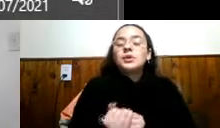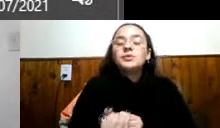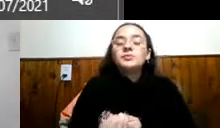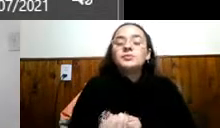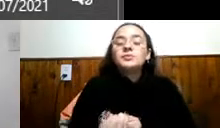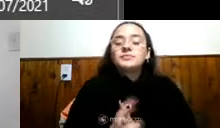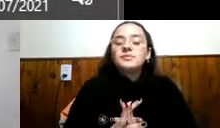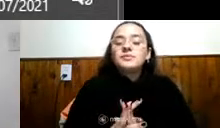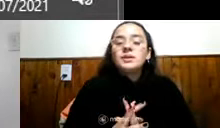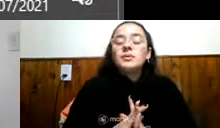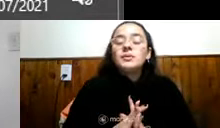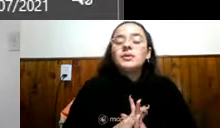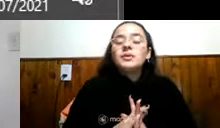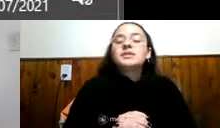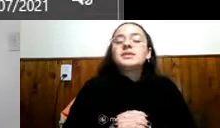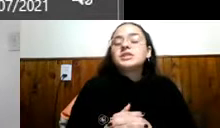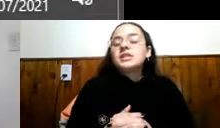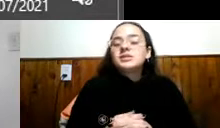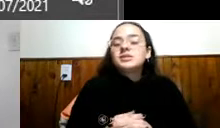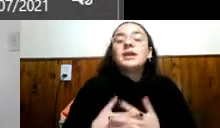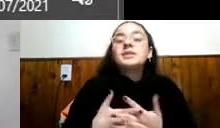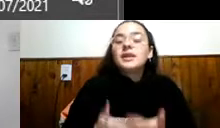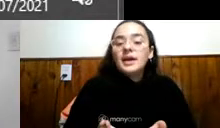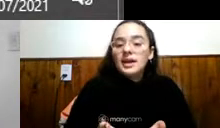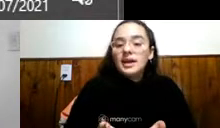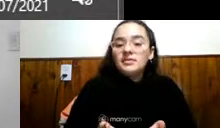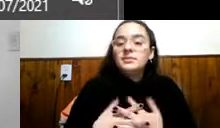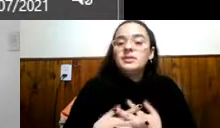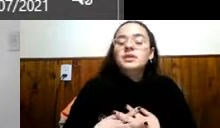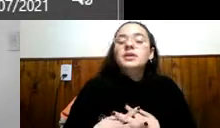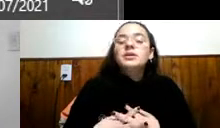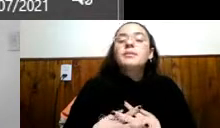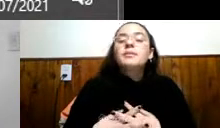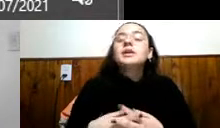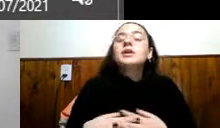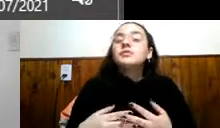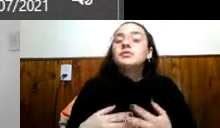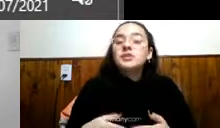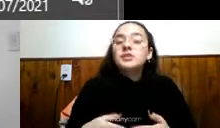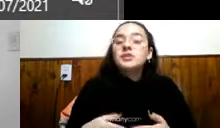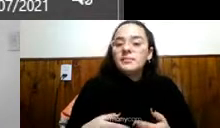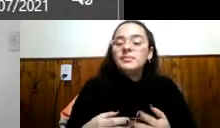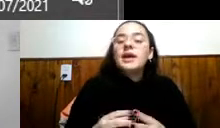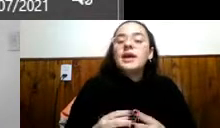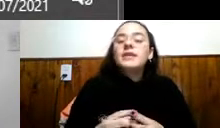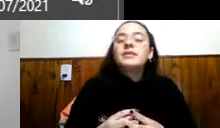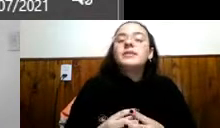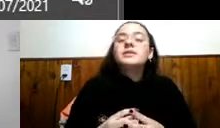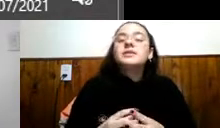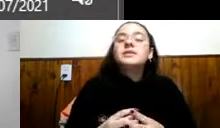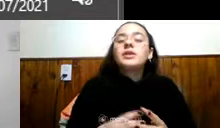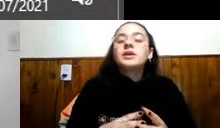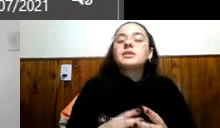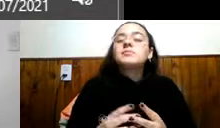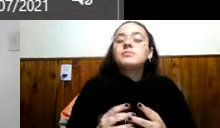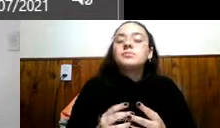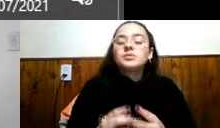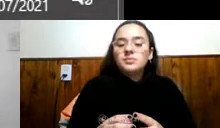to know monuments such as Casa Leal, the Basilica of Notre Dame, and the